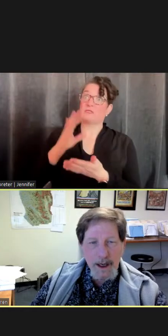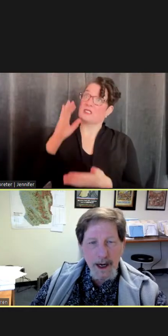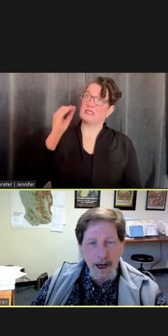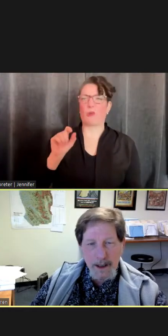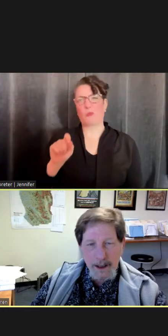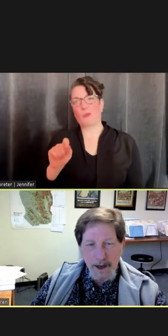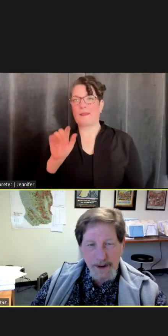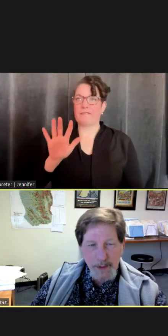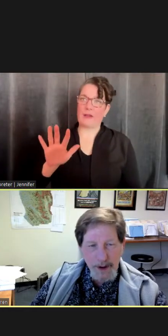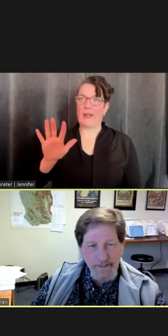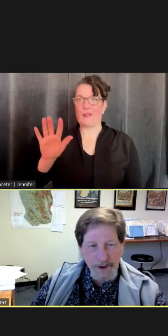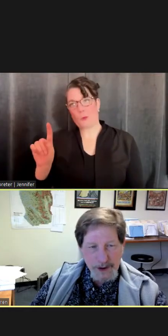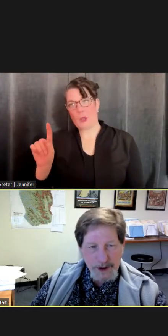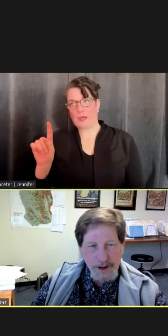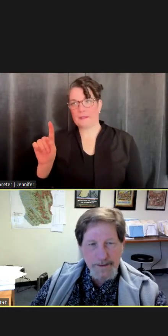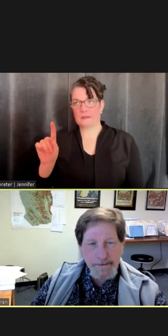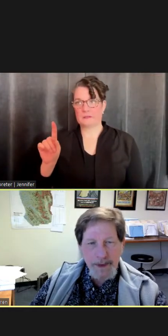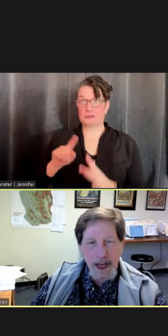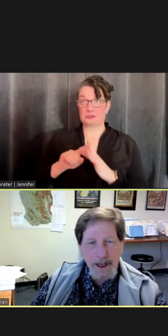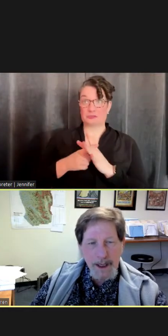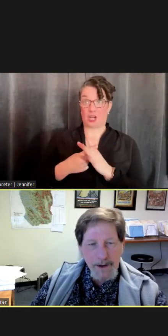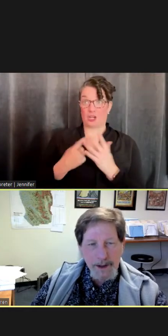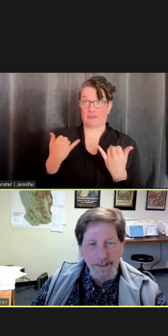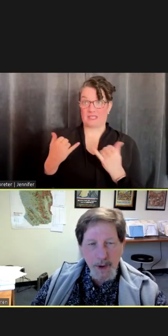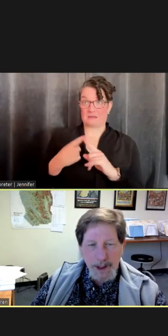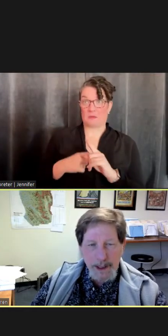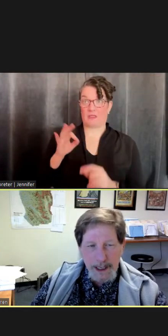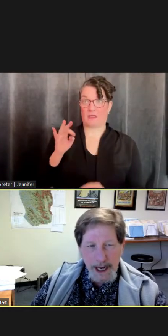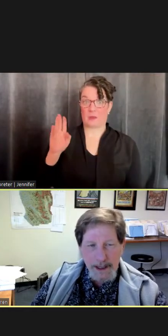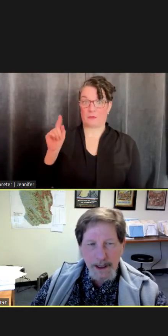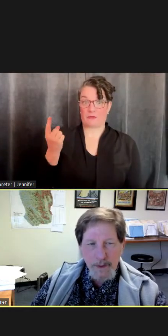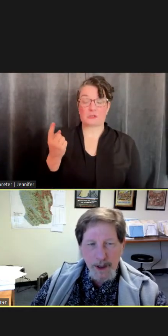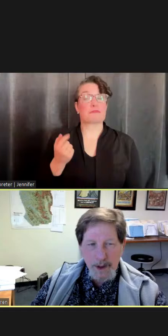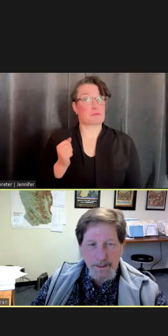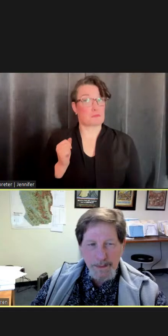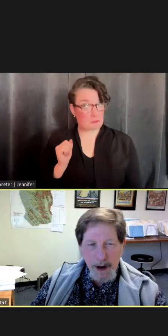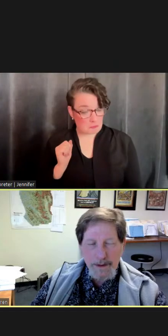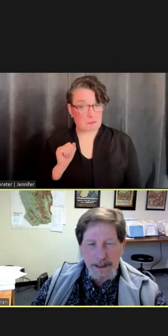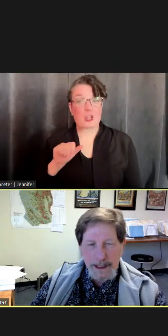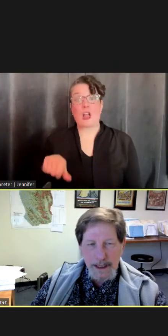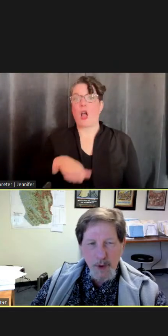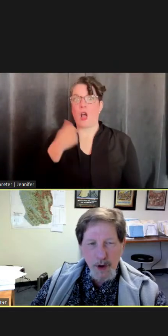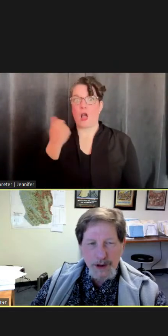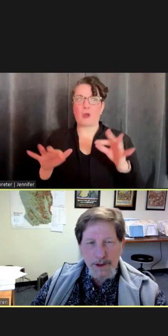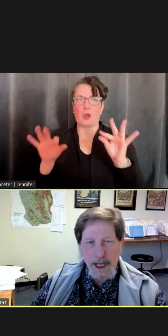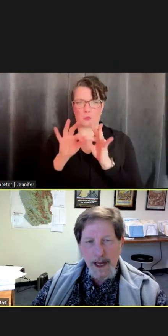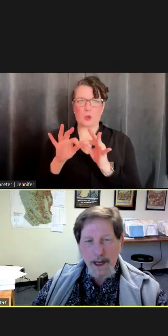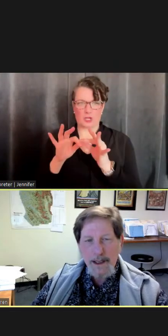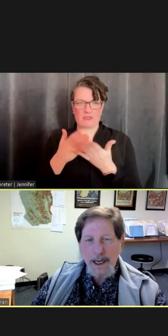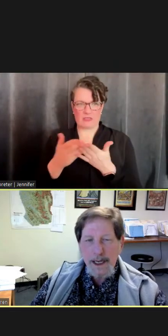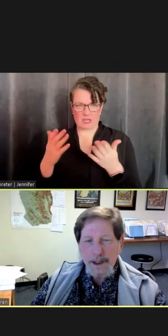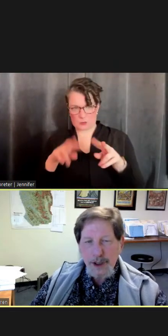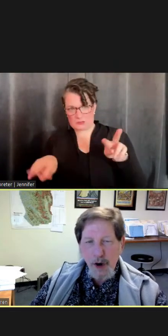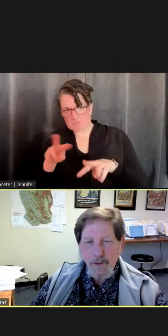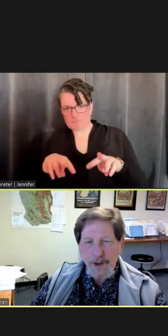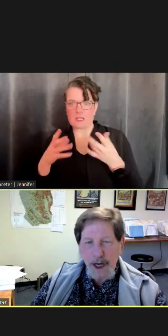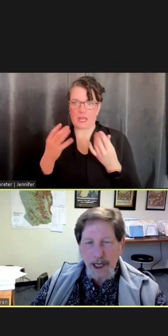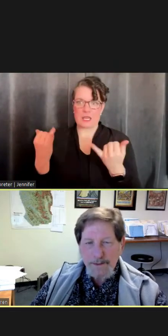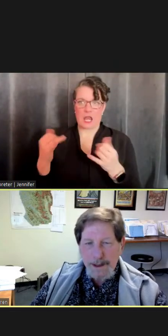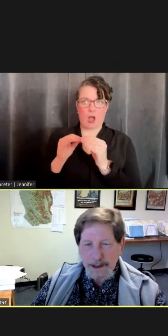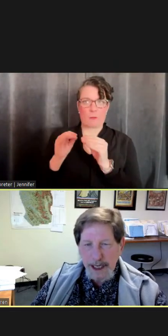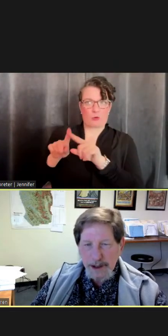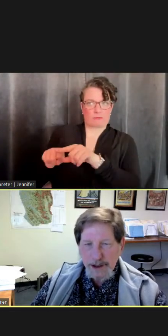0.51 on February 1st. Another important indicator, and one we're probably leaning more to rely on, is